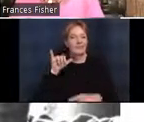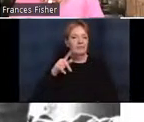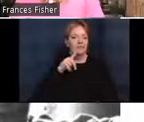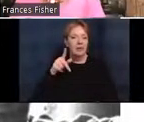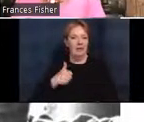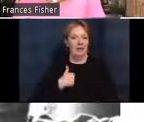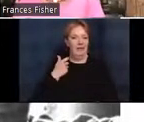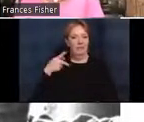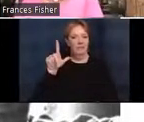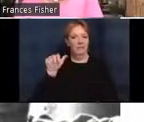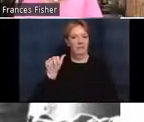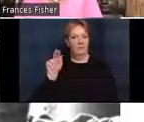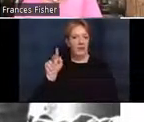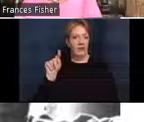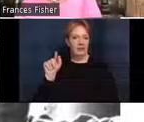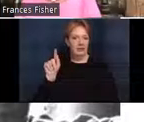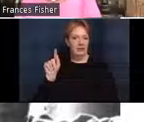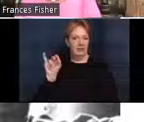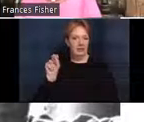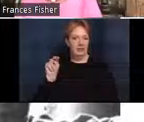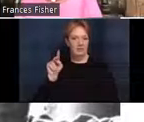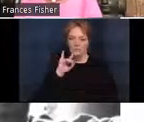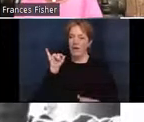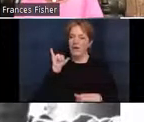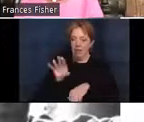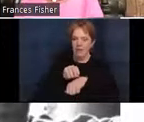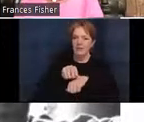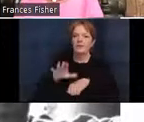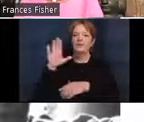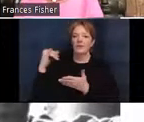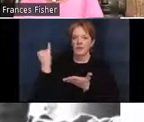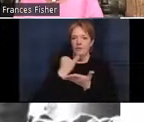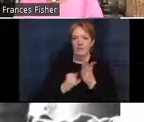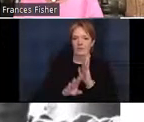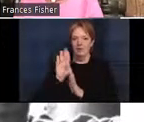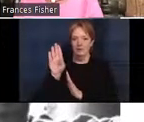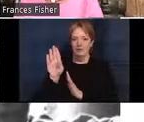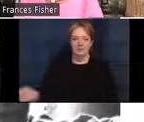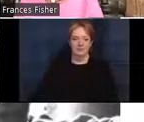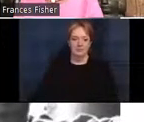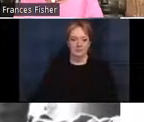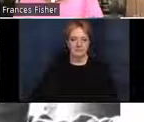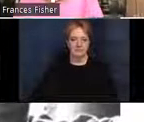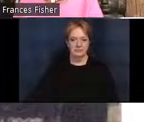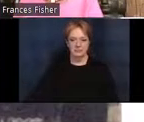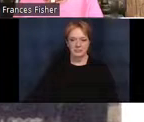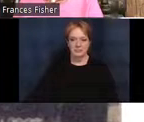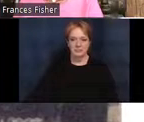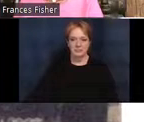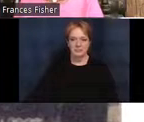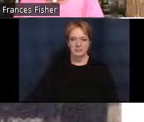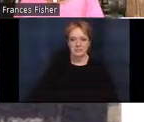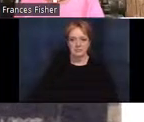big influence on Ann Norton's artistic development, this environment, this place